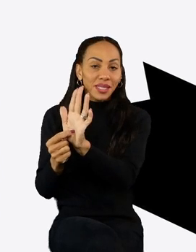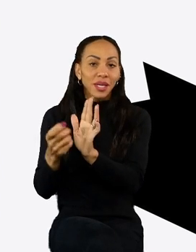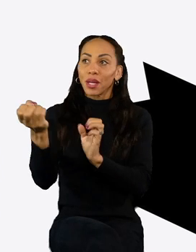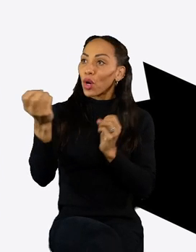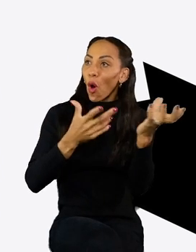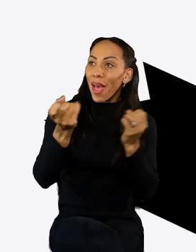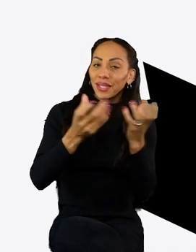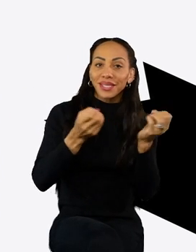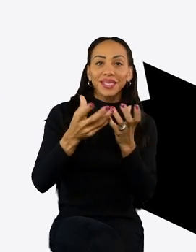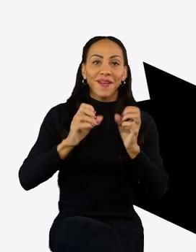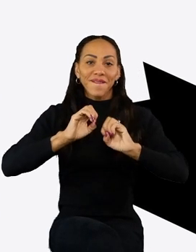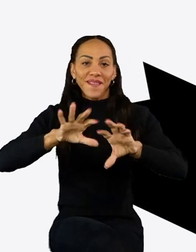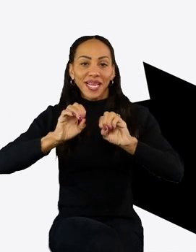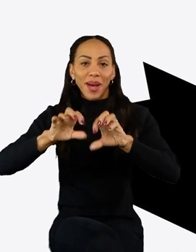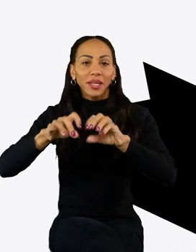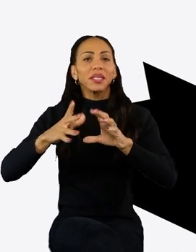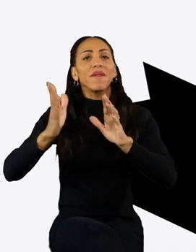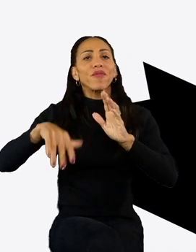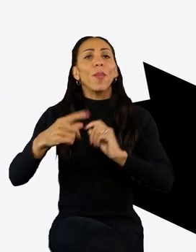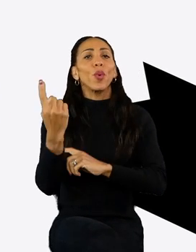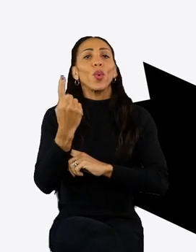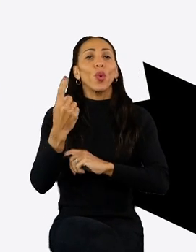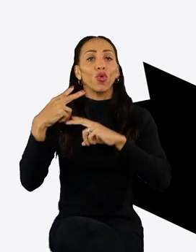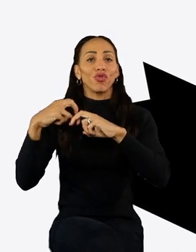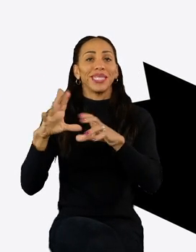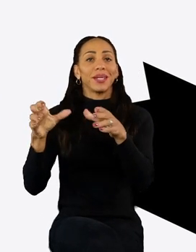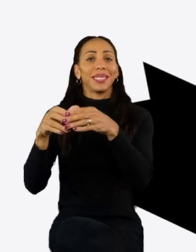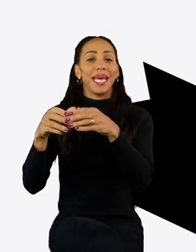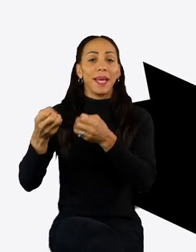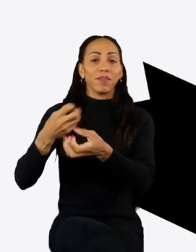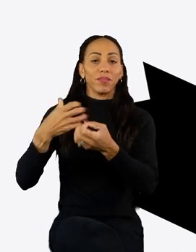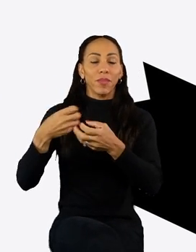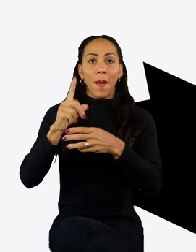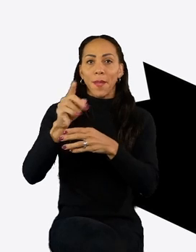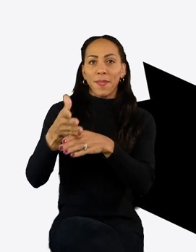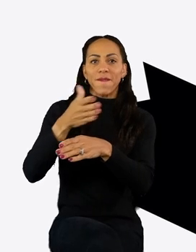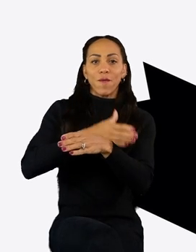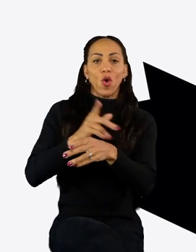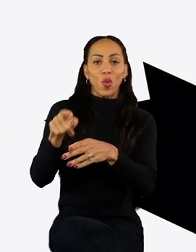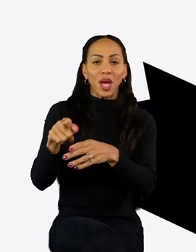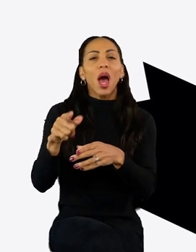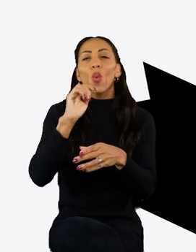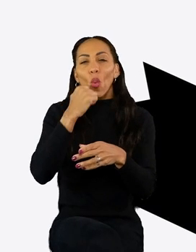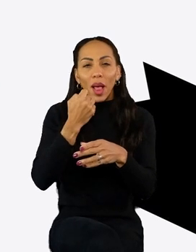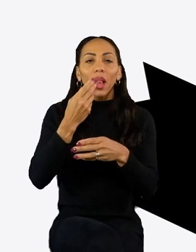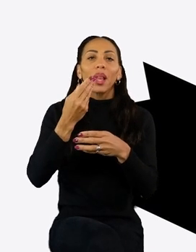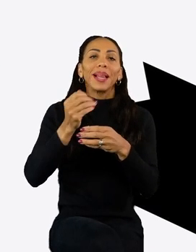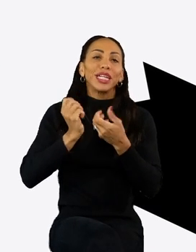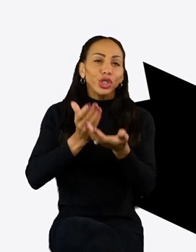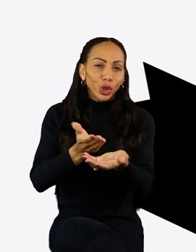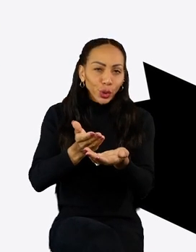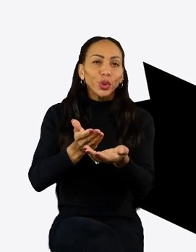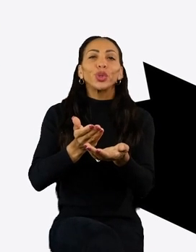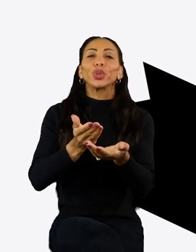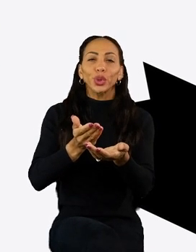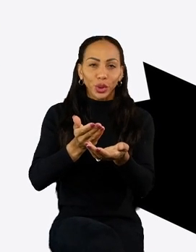demos. I'm going to have comments and feedback from my colleagues in the research team. And before we do that, I'm going to introduce